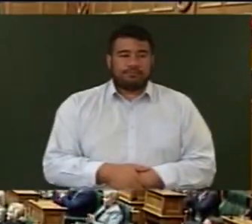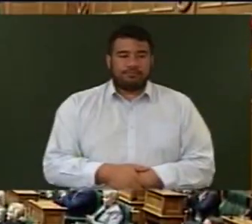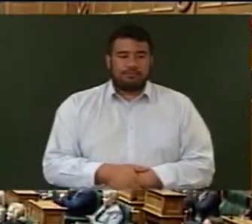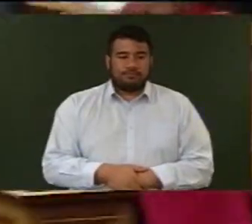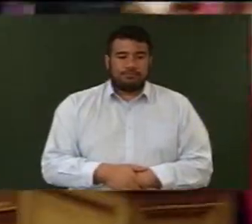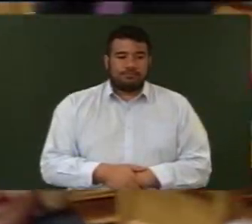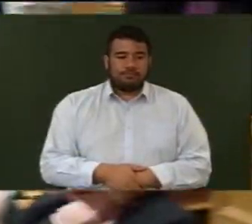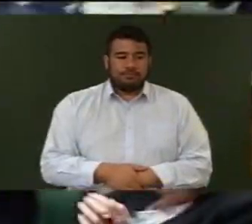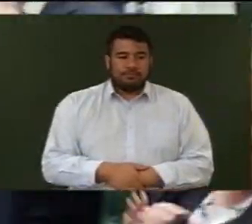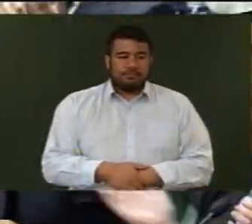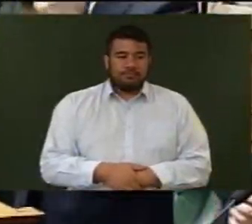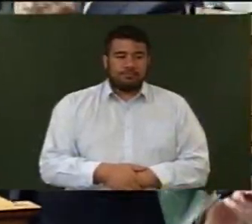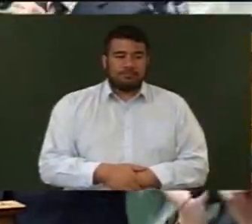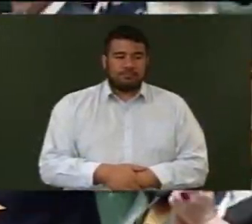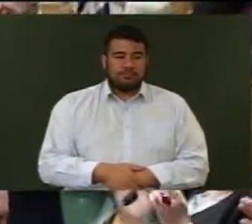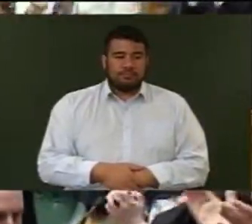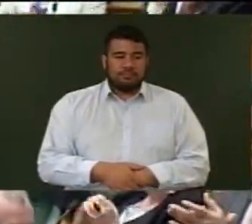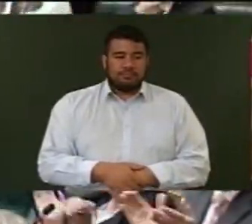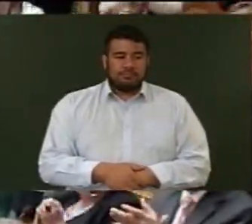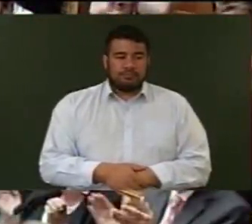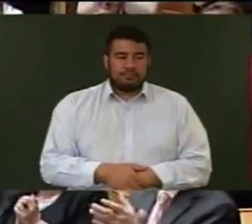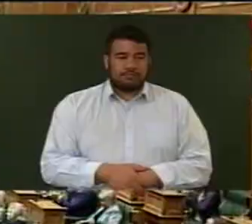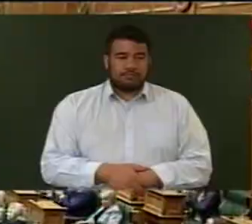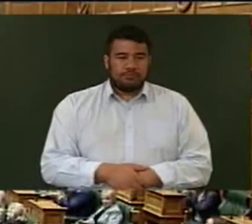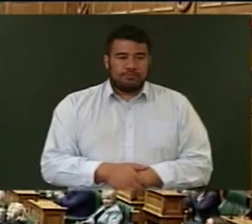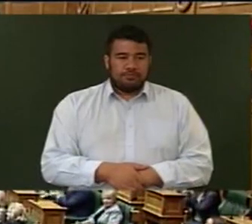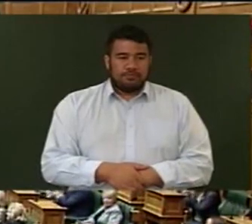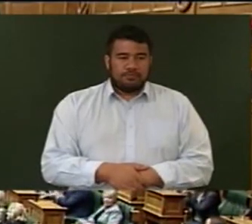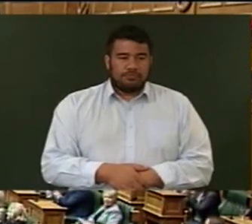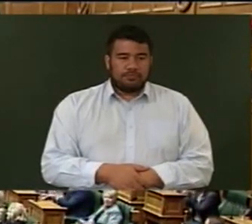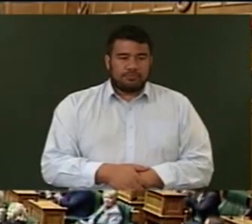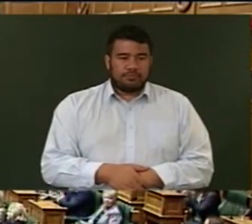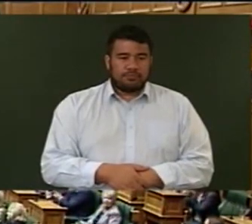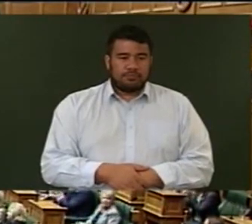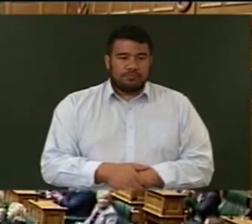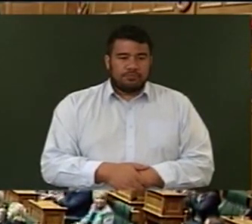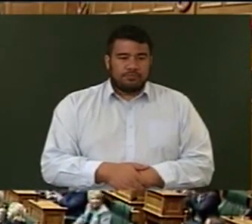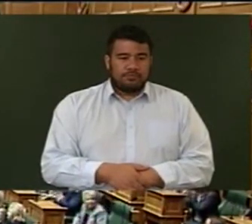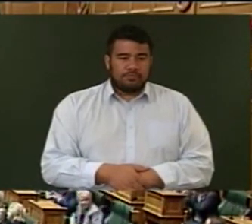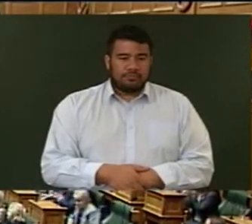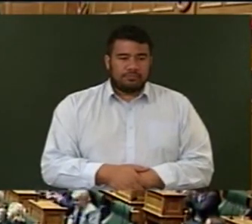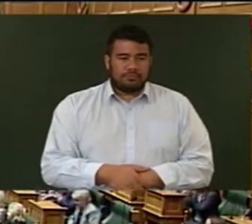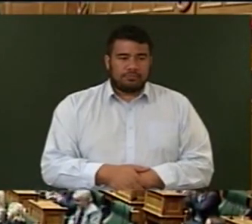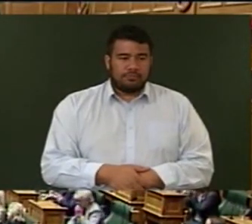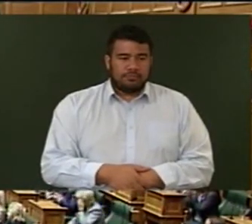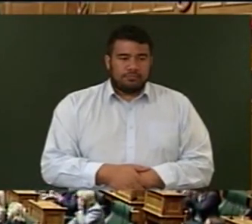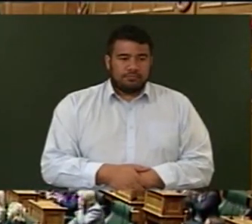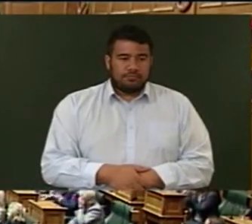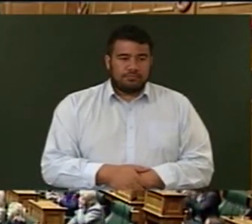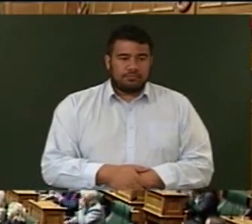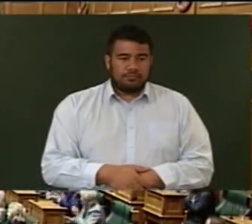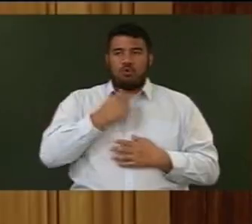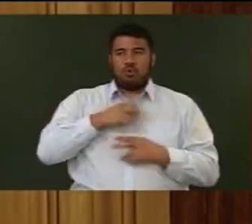My role is to ensure the freedom of speech of all members of this House,